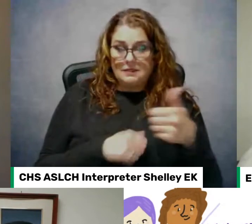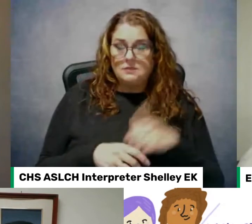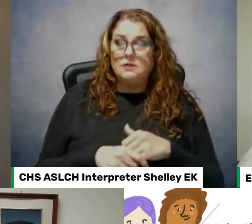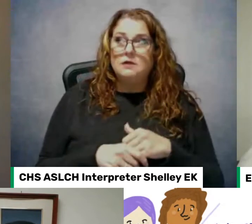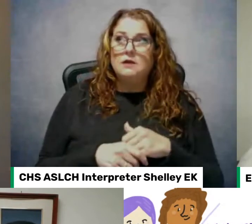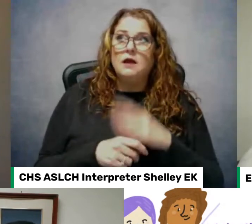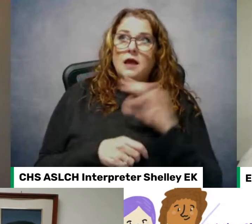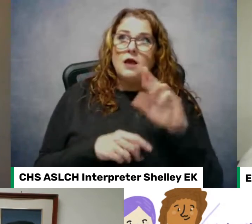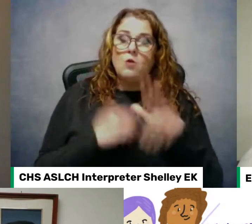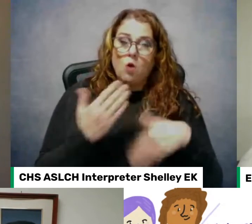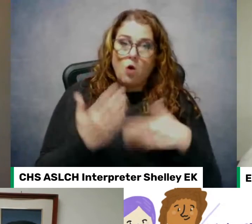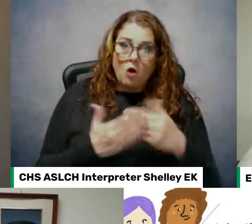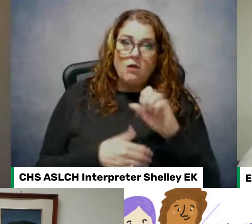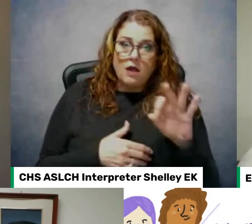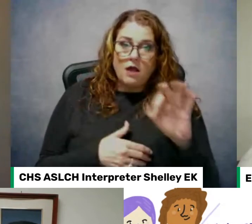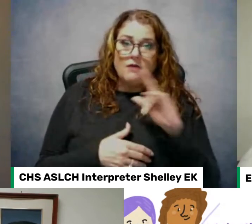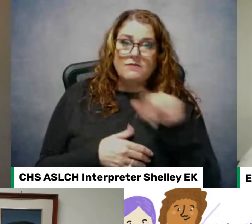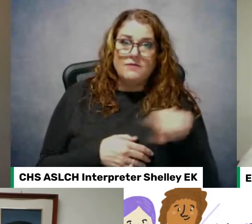that have